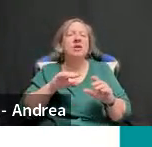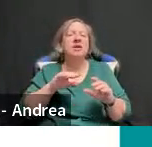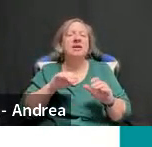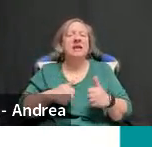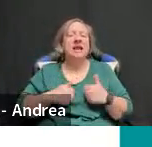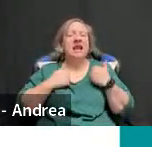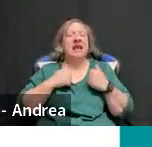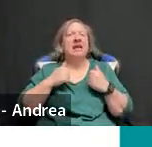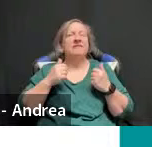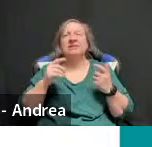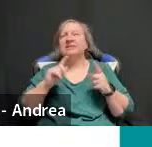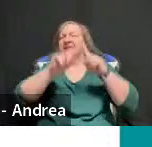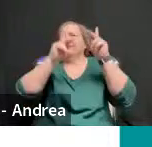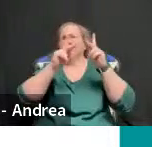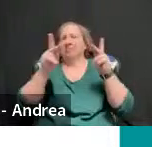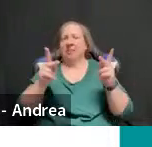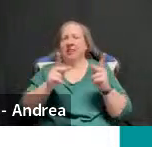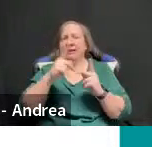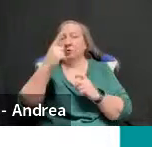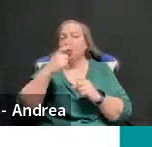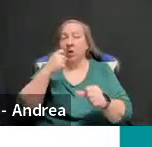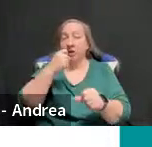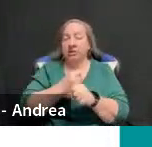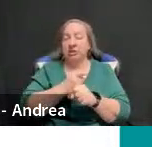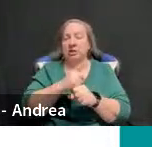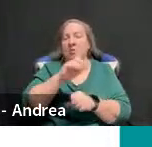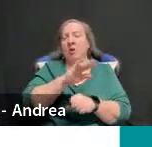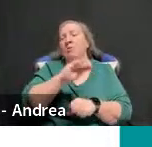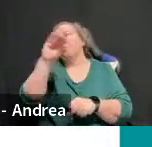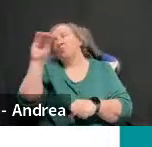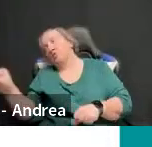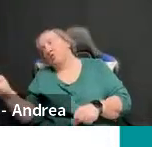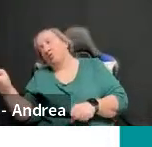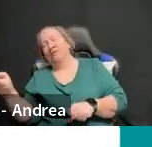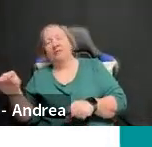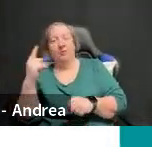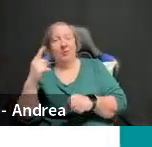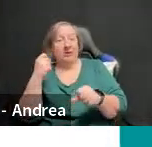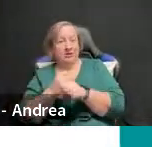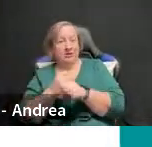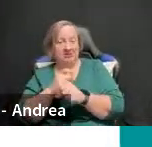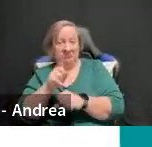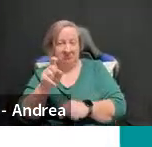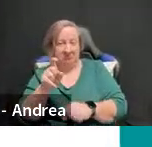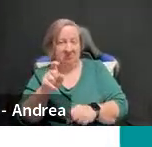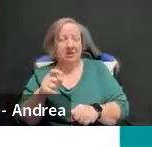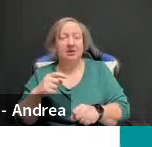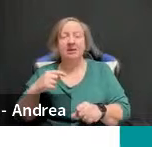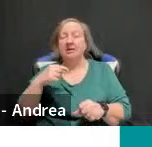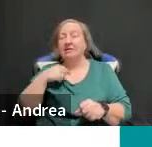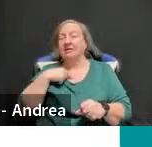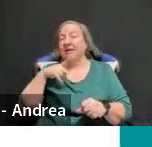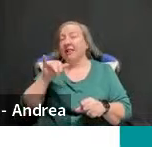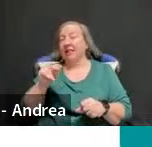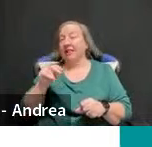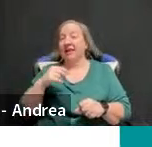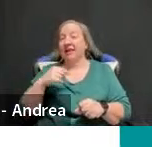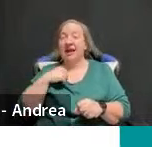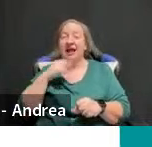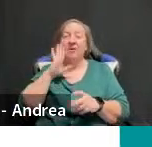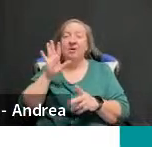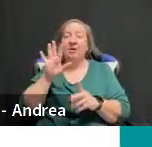a year, where would you choose? And so I'm going to start off with picking